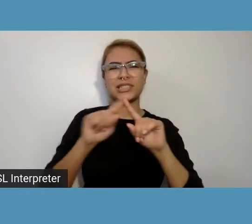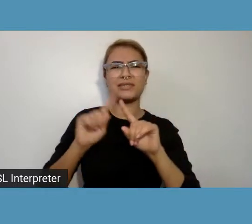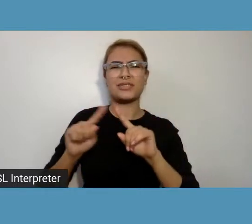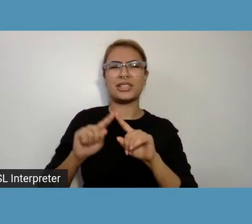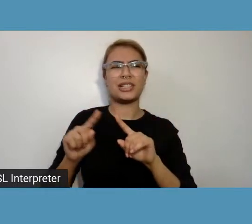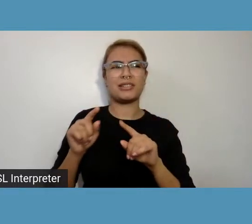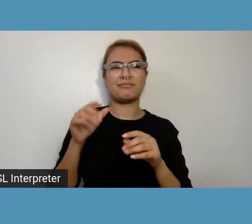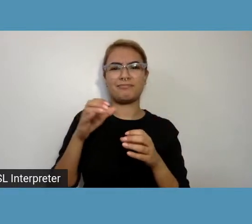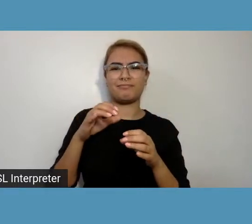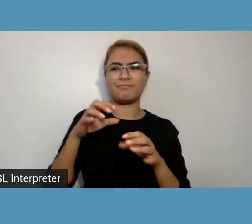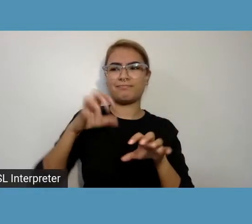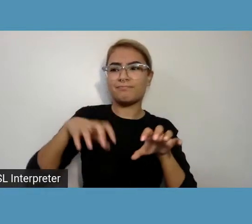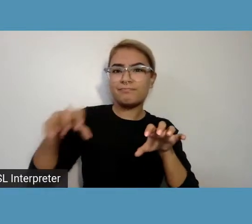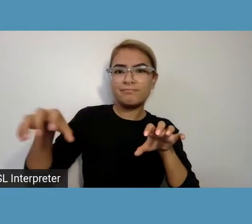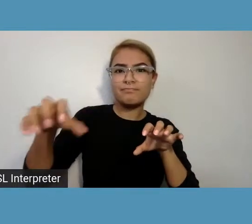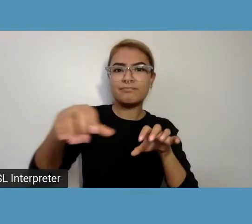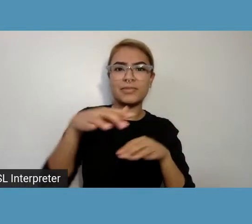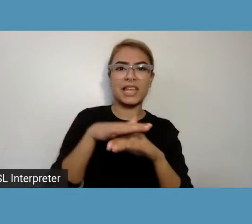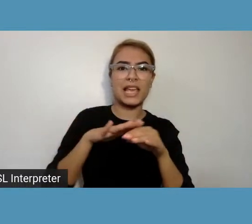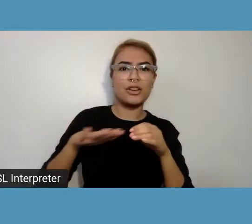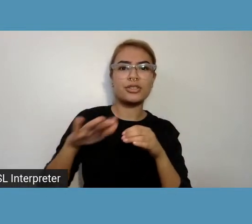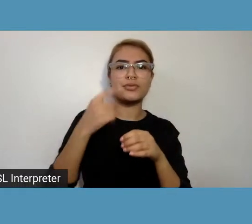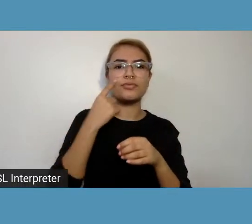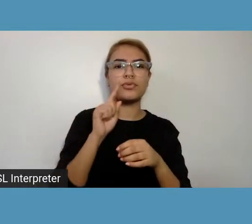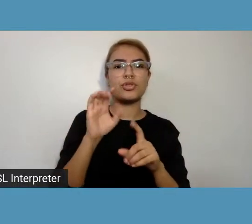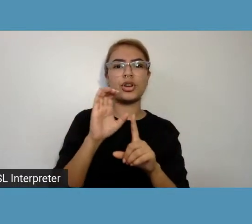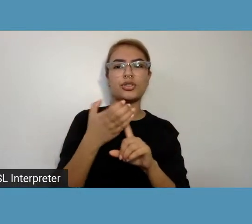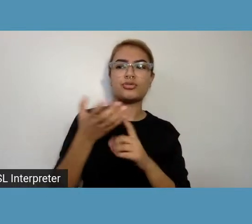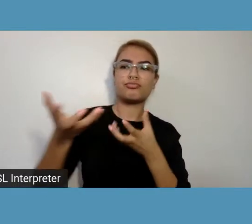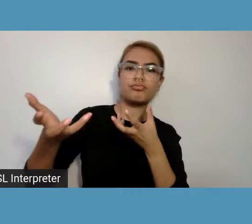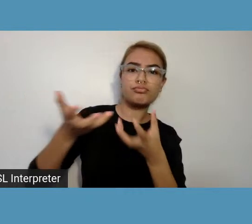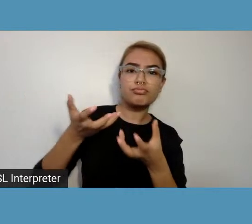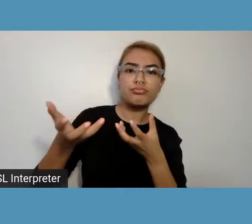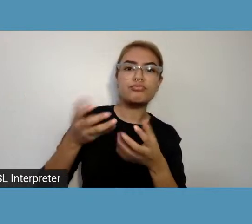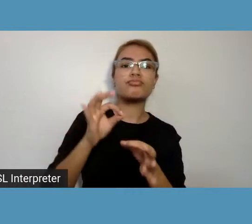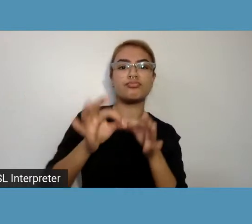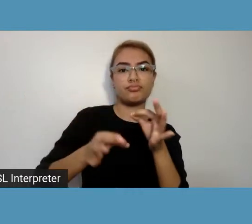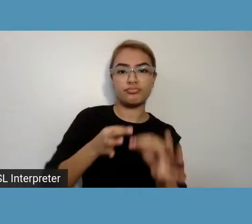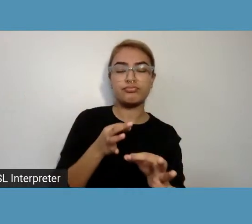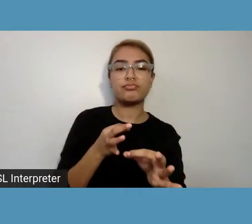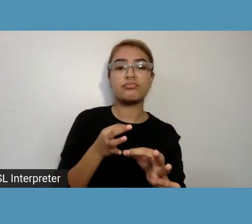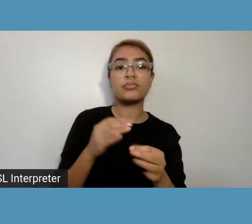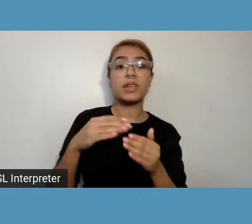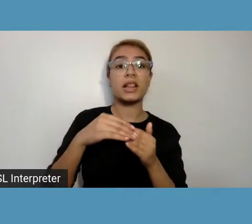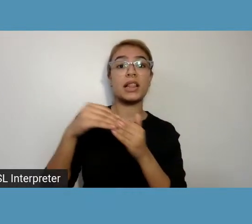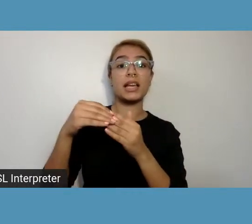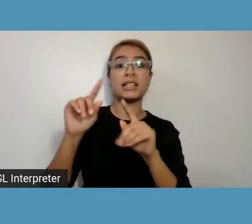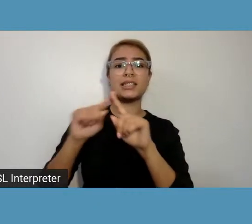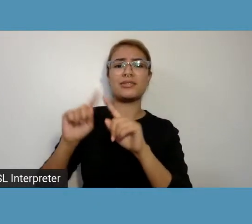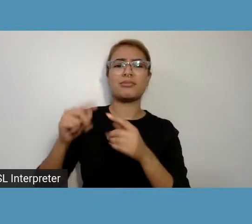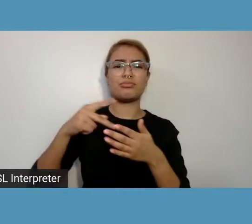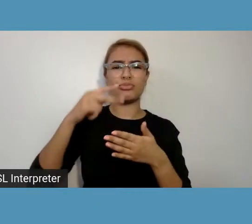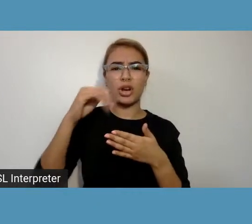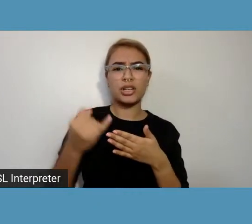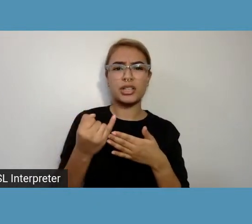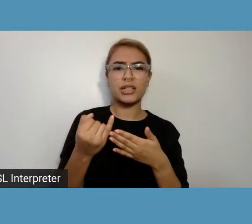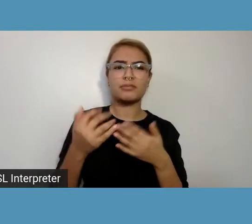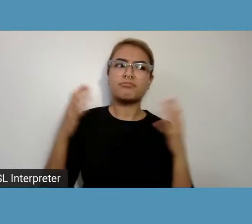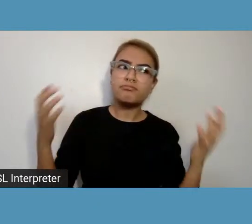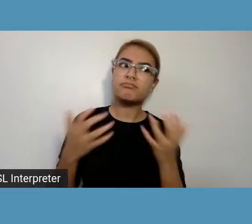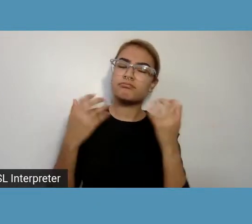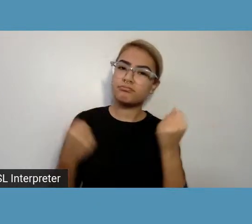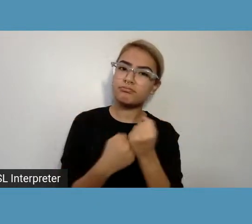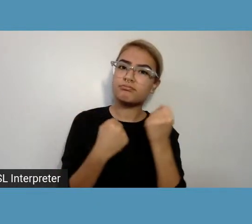and cultural exchange. Daniela has implemented conservation projects in Utah, empowering participants to use technology for